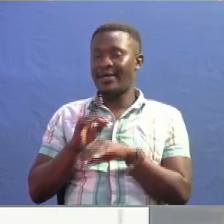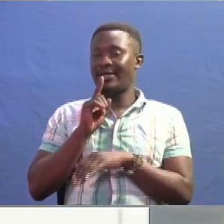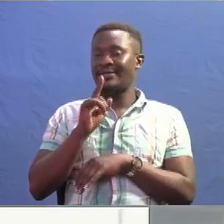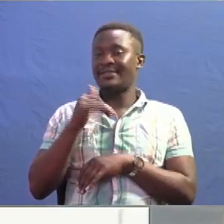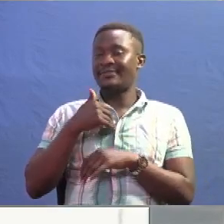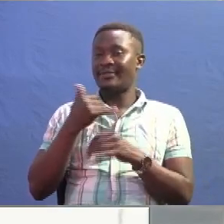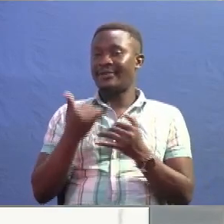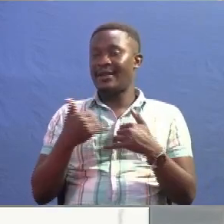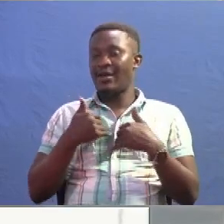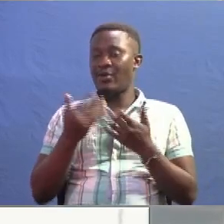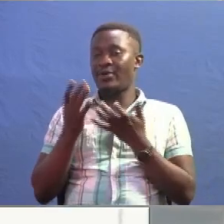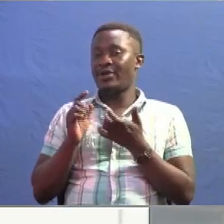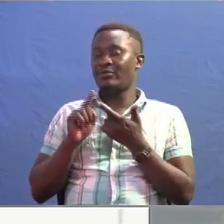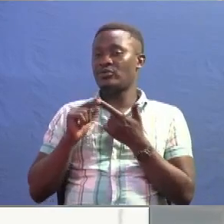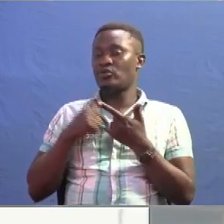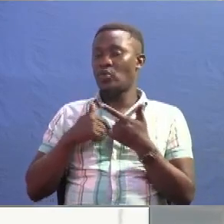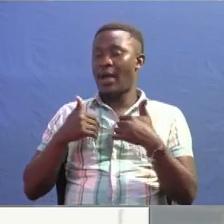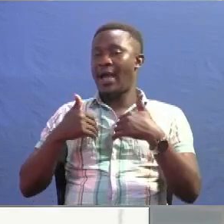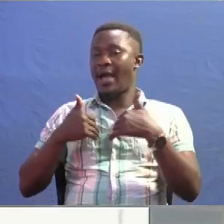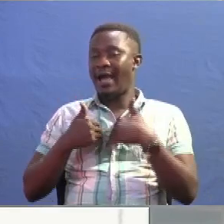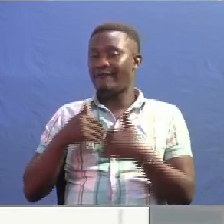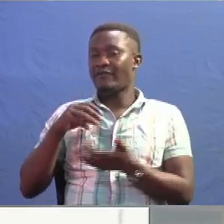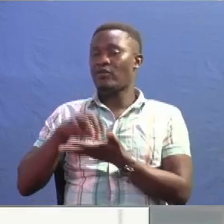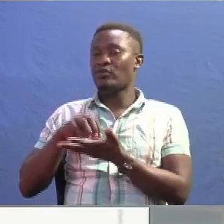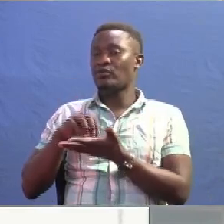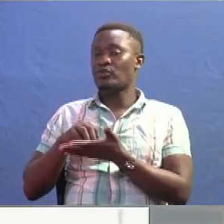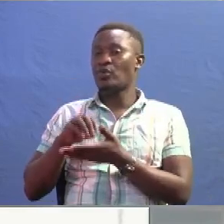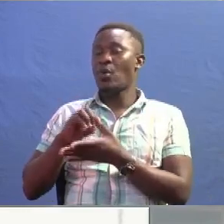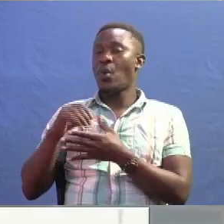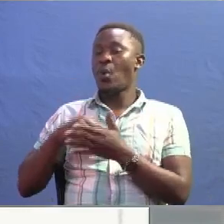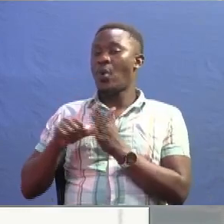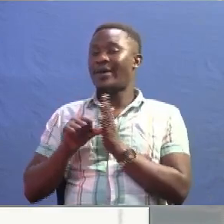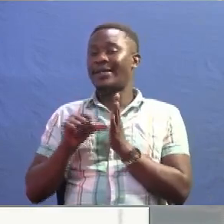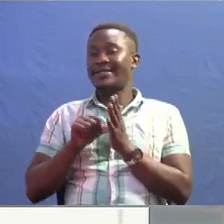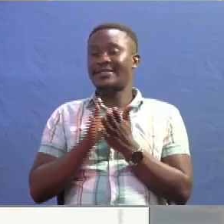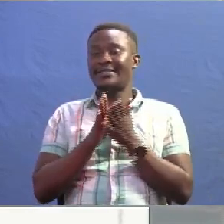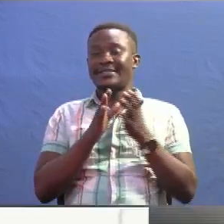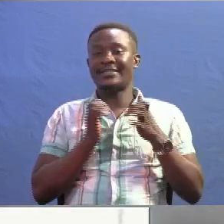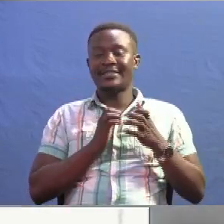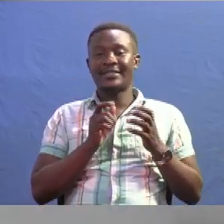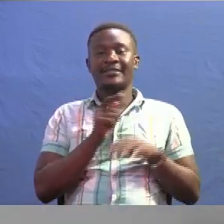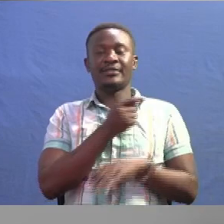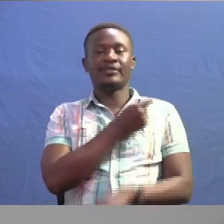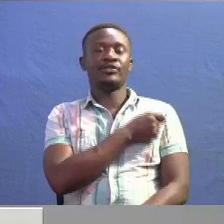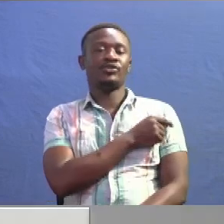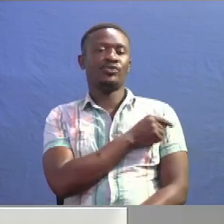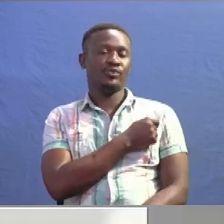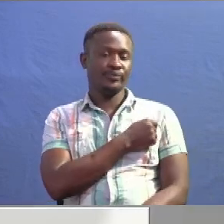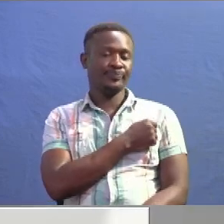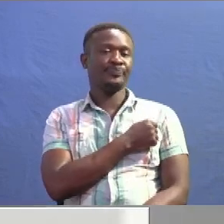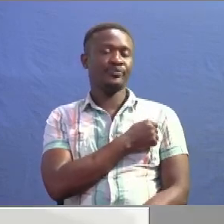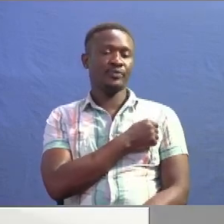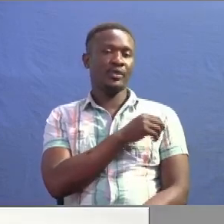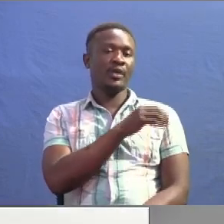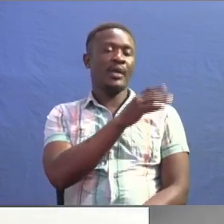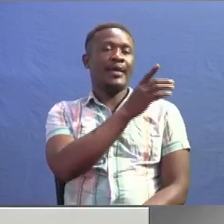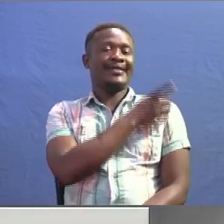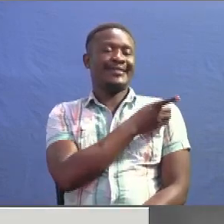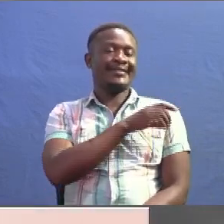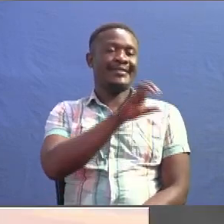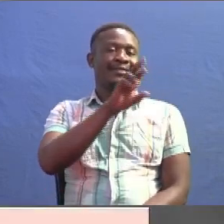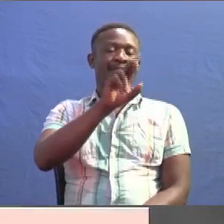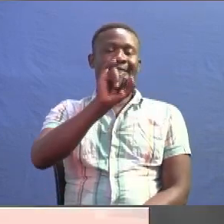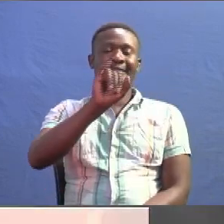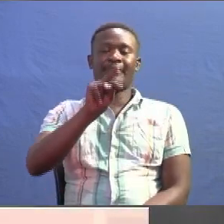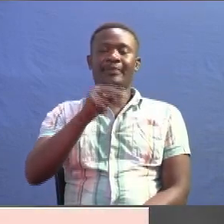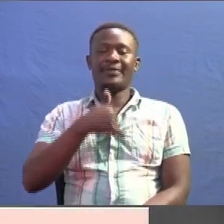now they may have some conditions or some issues that we need to address and treat. According to Dr. Kezegule, these